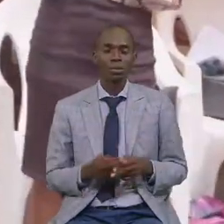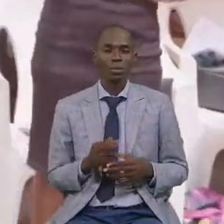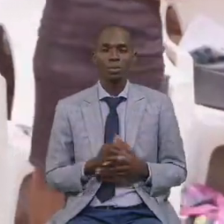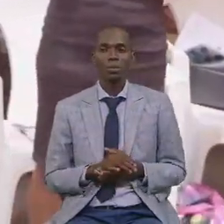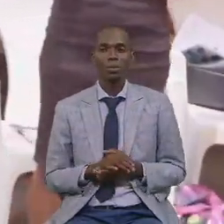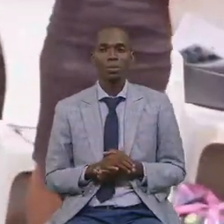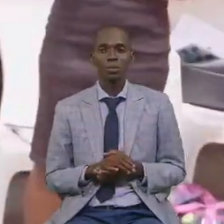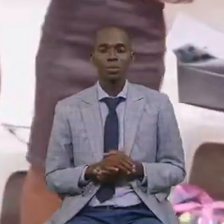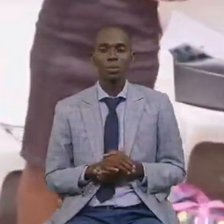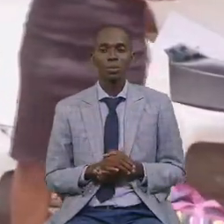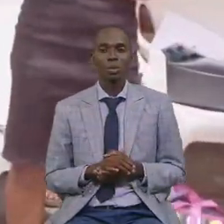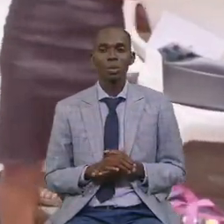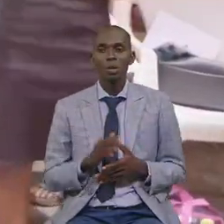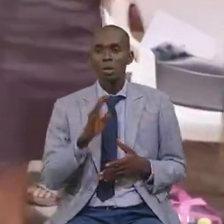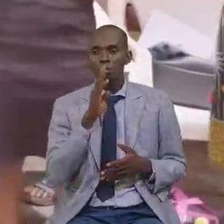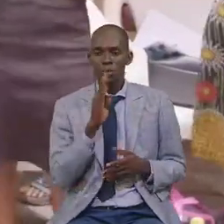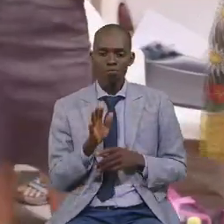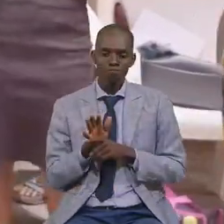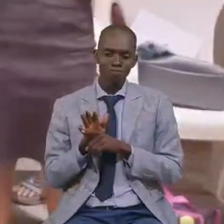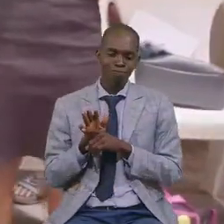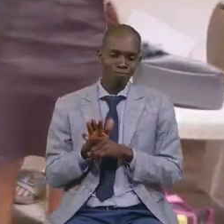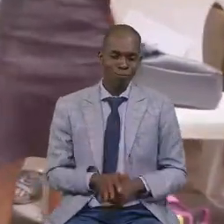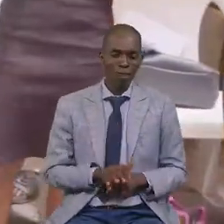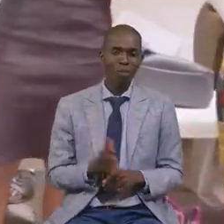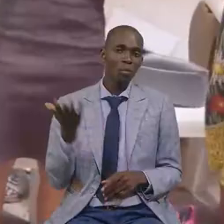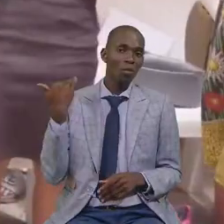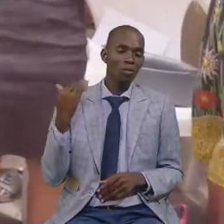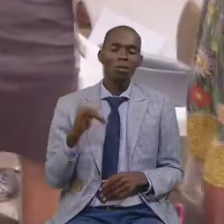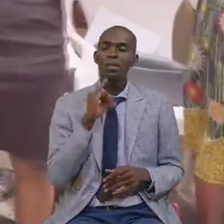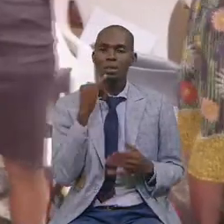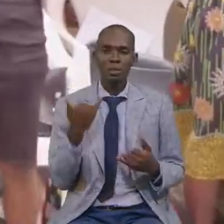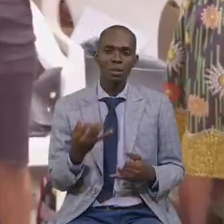Being trampled upon is of the past.